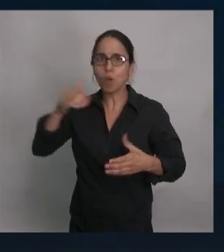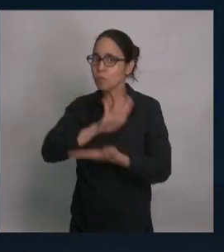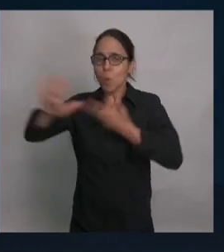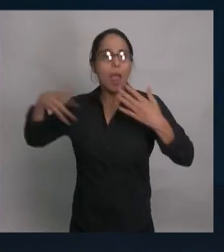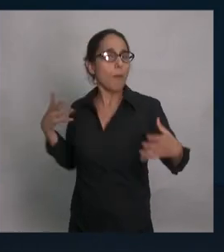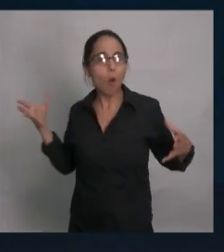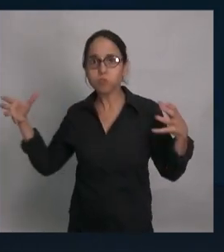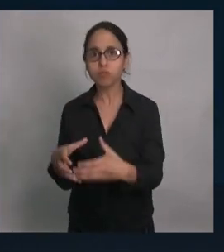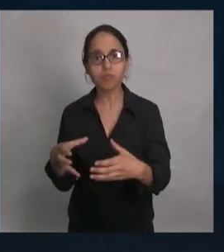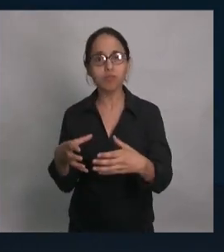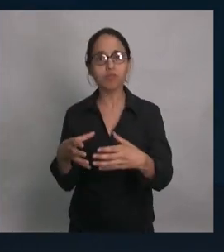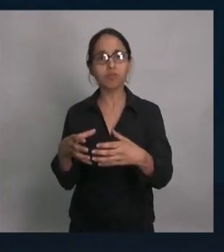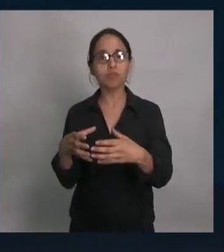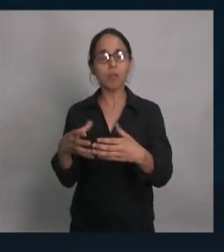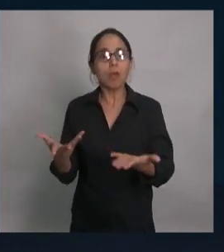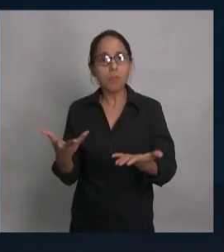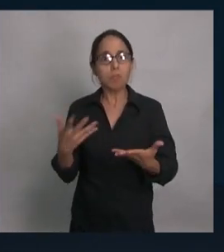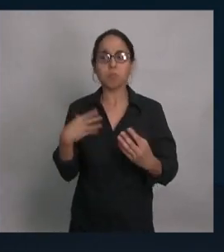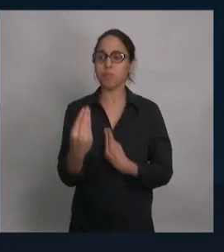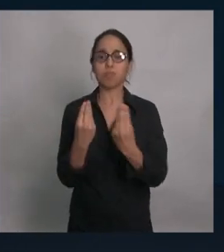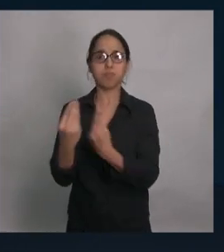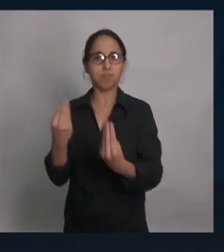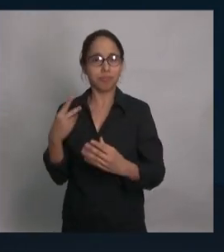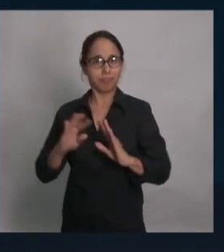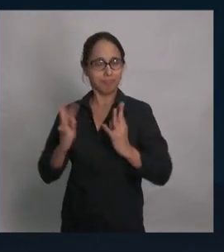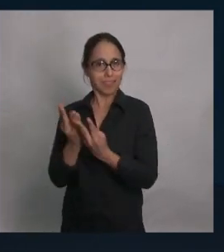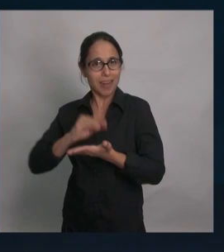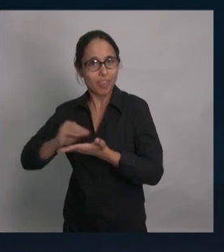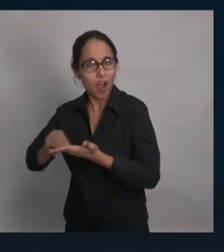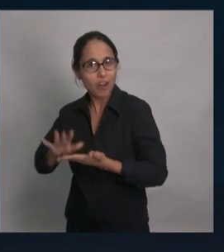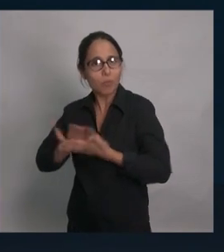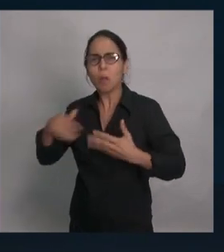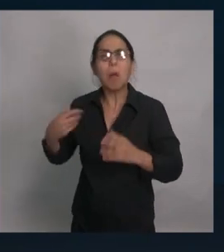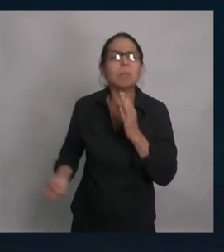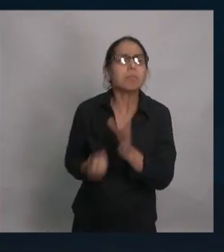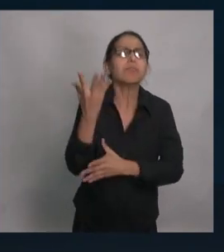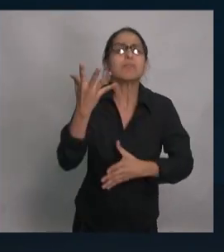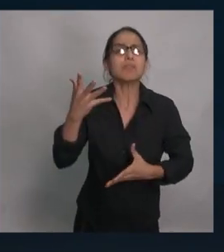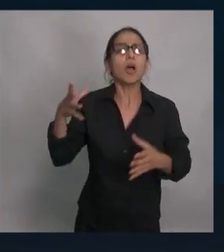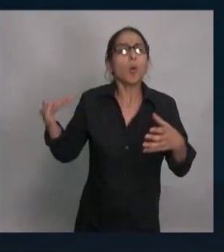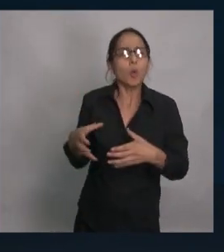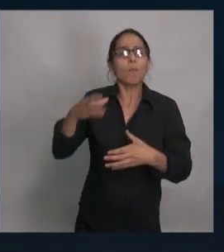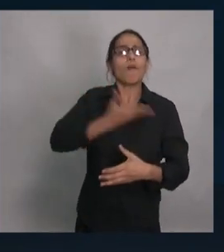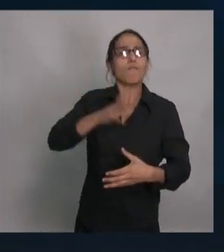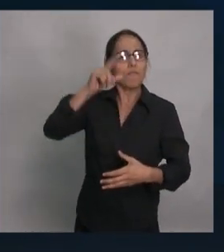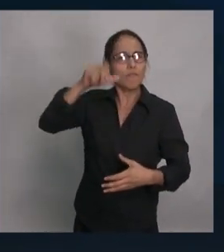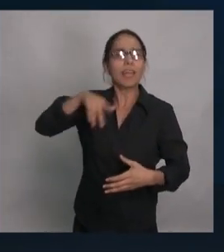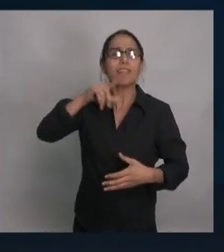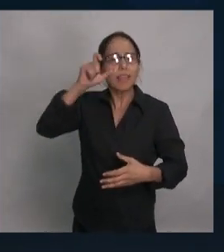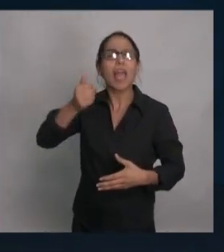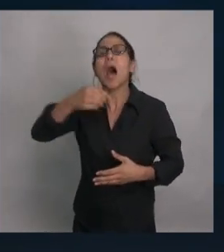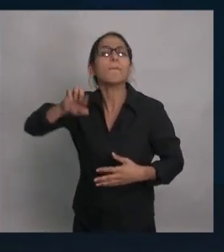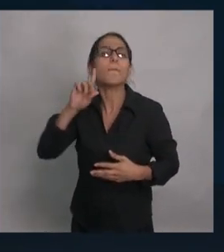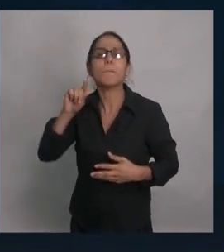did that happen? Why did that happen? Where that happen? What happen? First of all, is the most